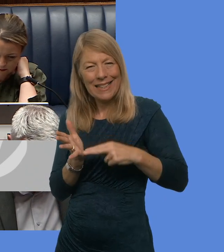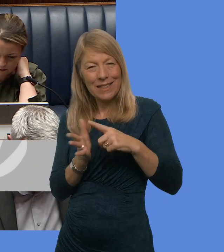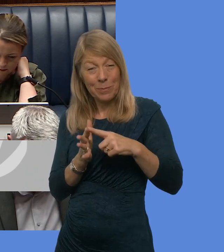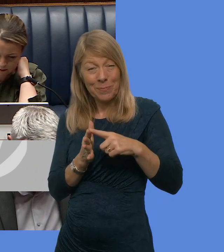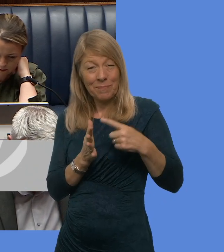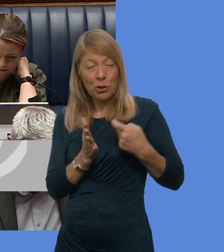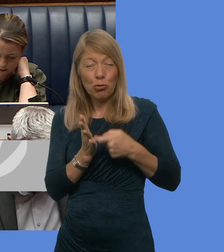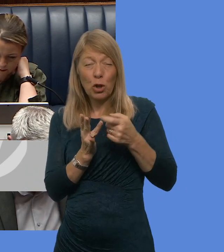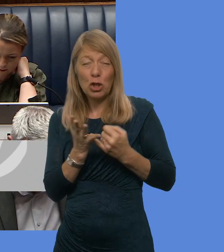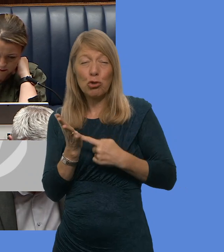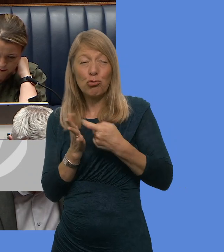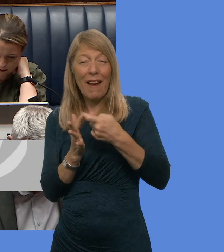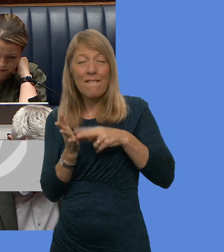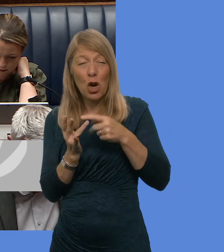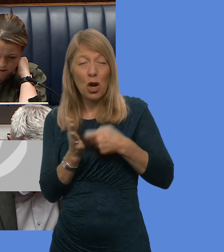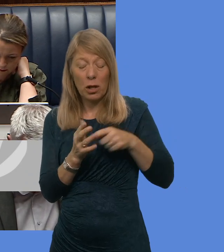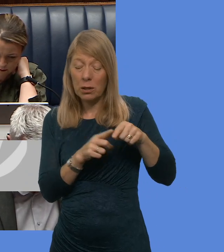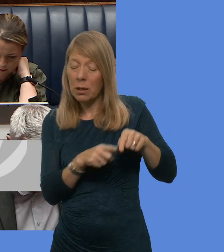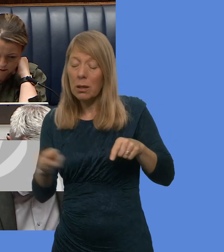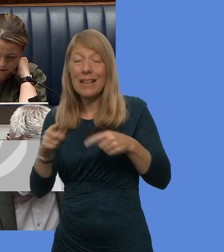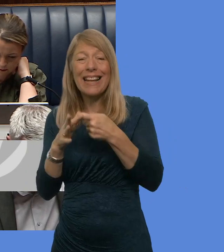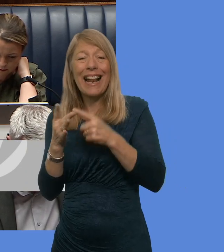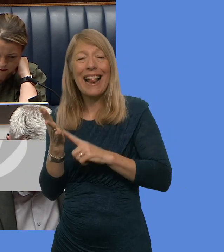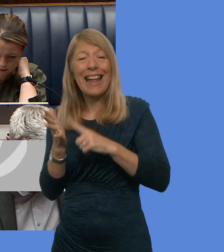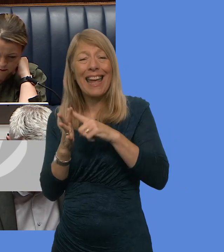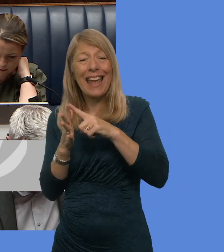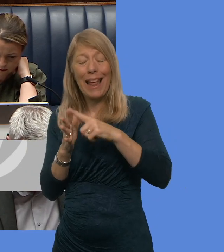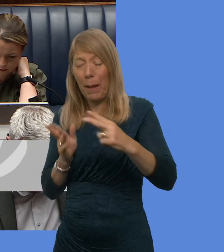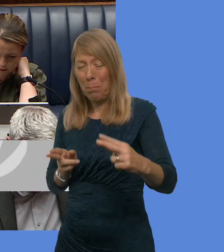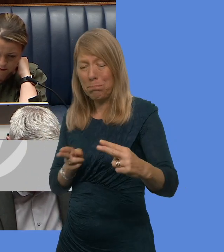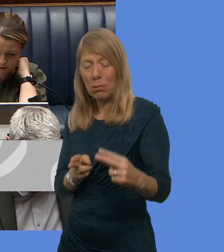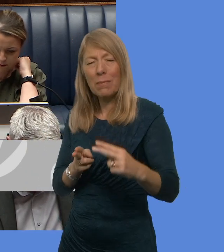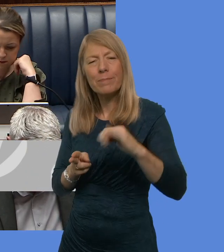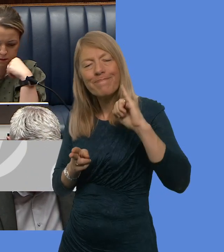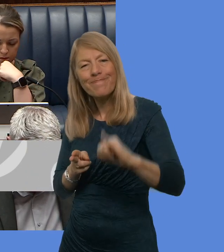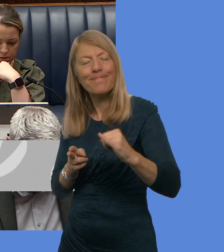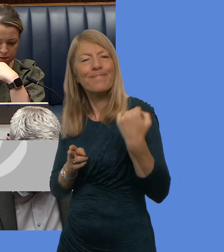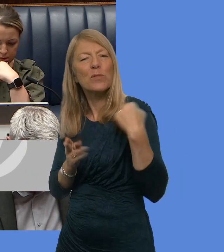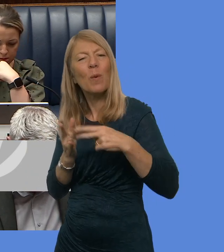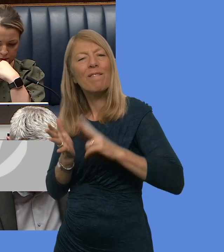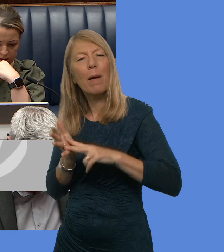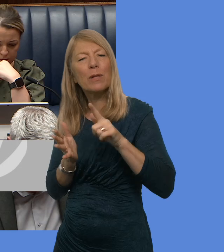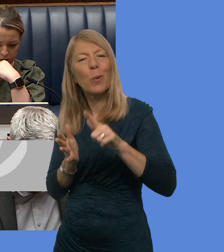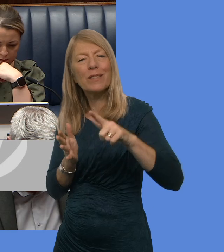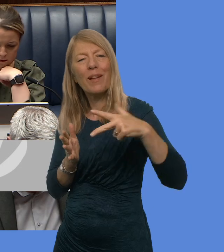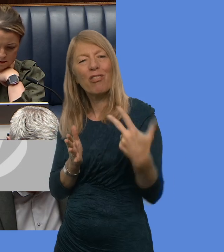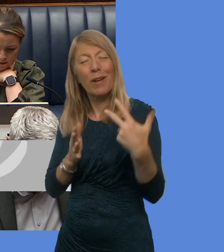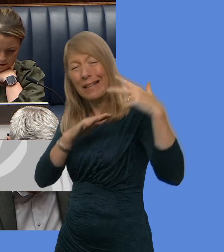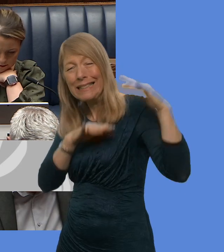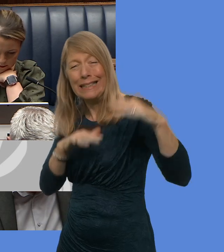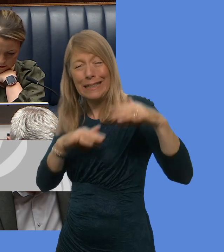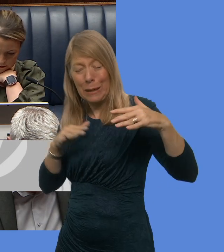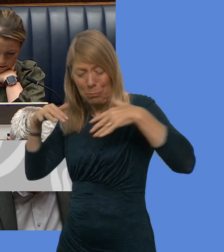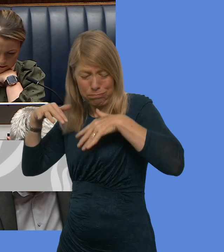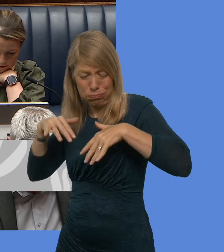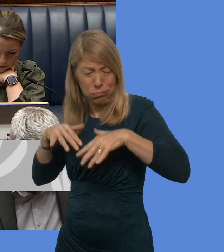to landslips caused by the unprecedented weather in November 2023. My department has appointed a specialist geotechnical engineer